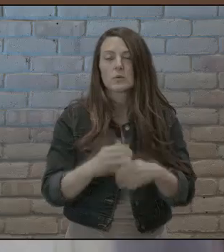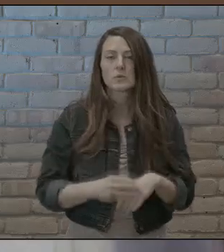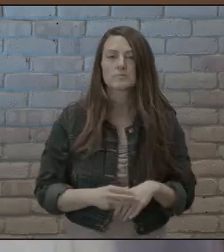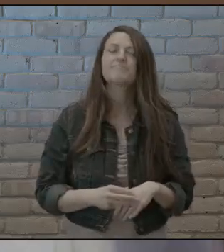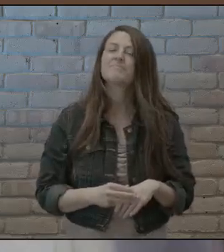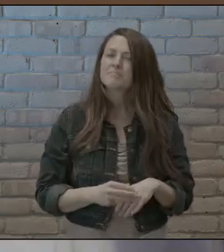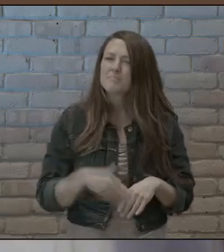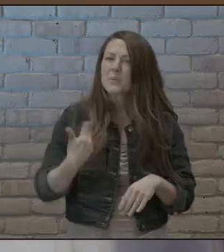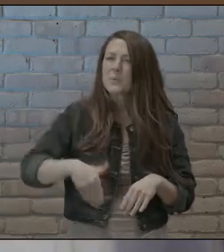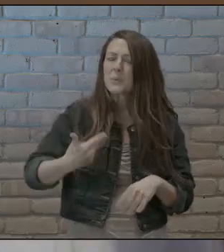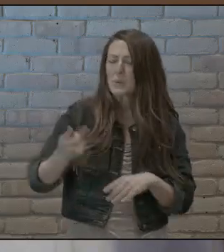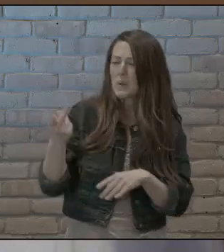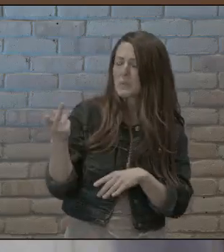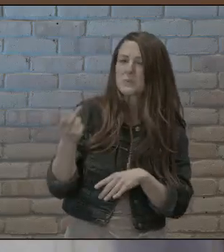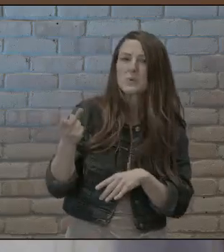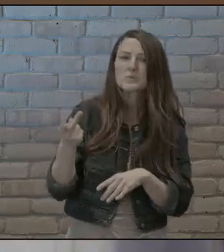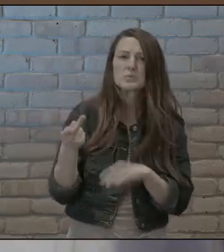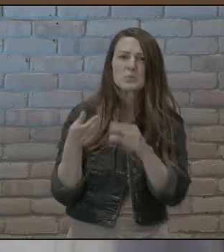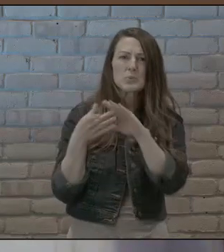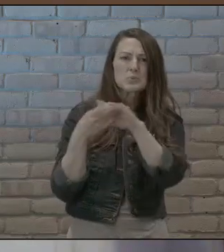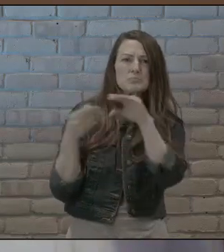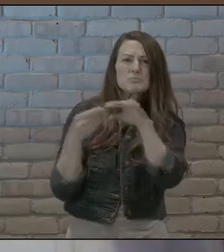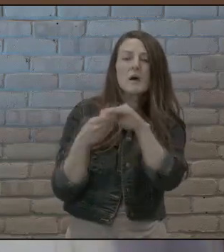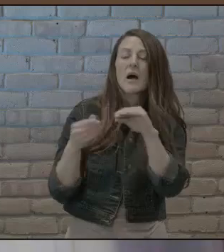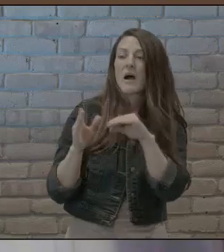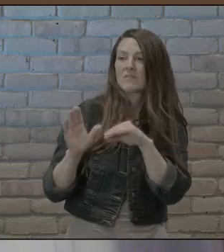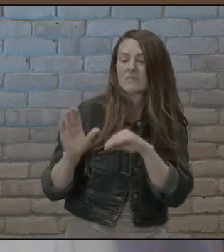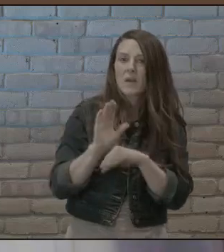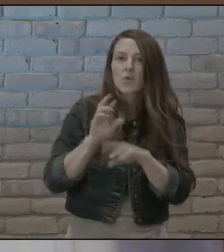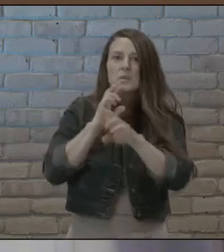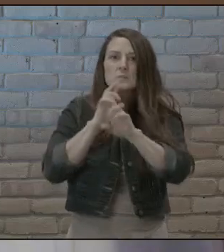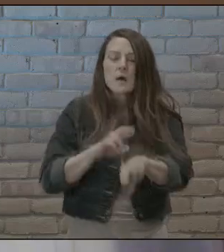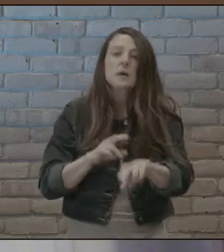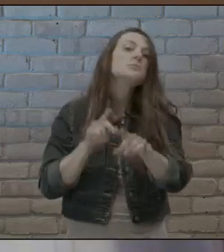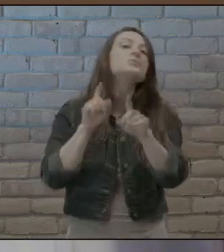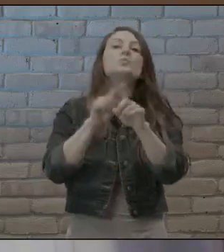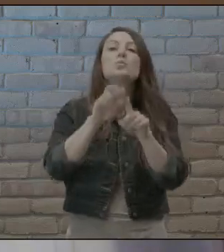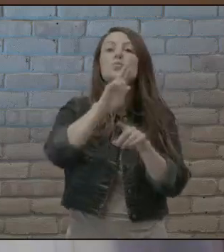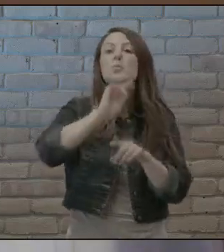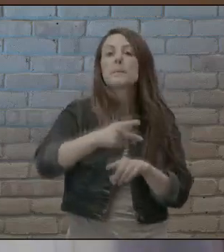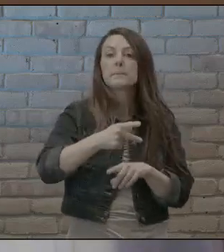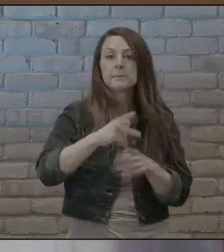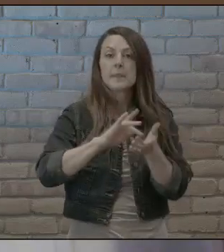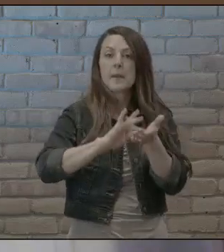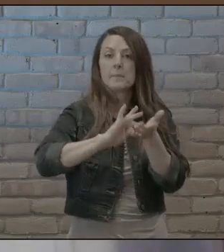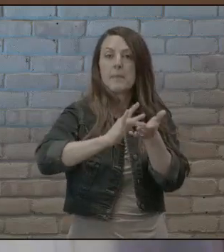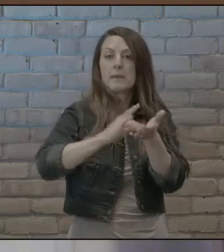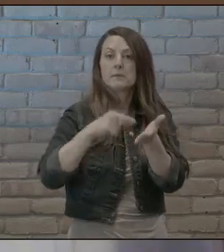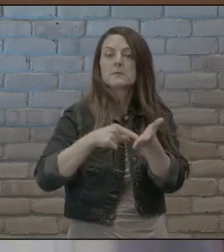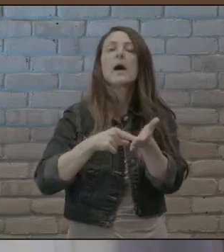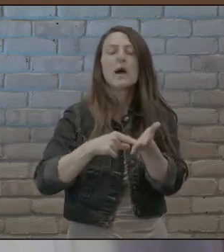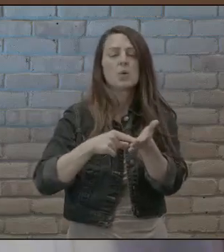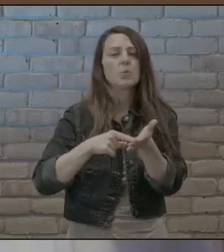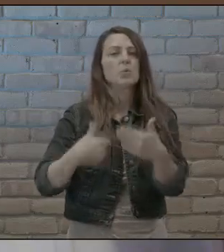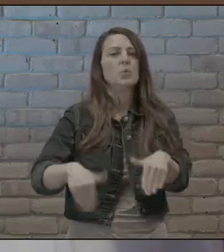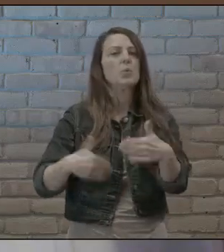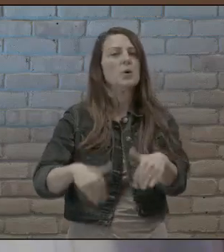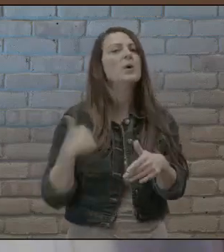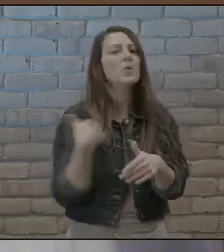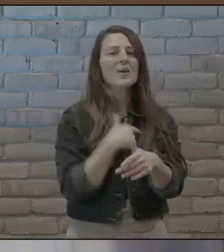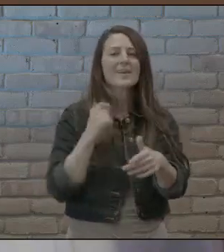incredible testimonies of people's response to the generosity of RIP Medical Debt. We get to be a part of that this